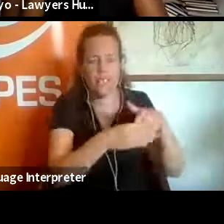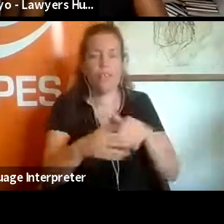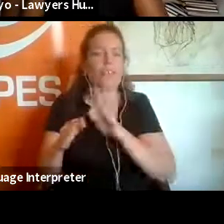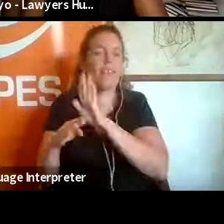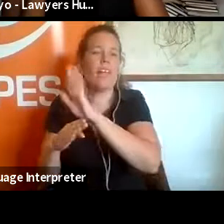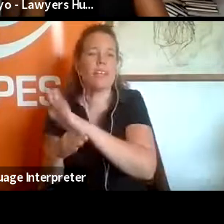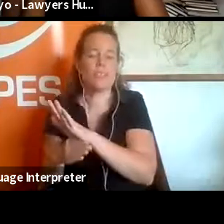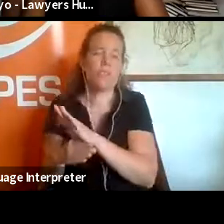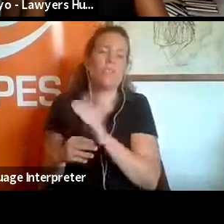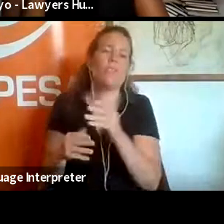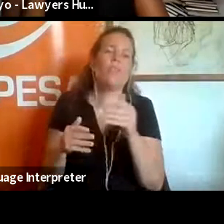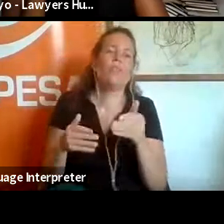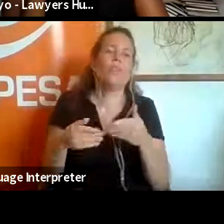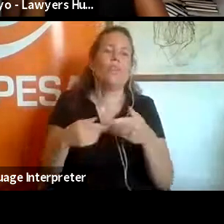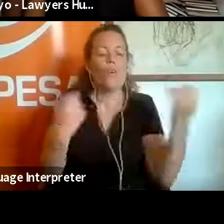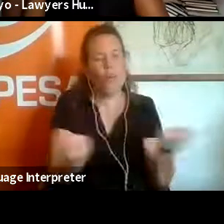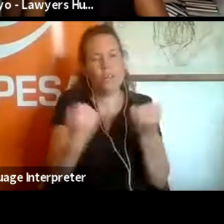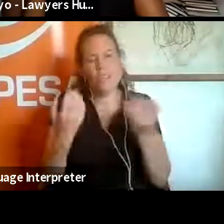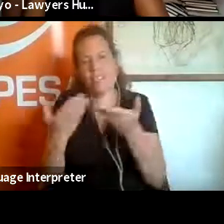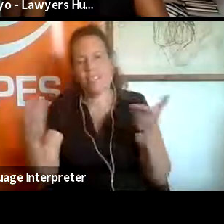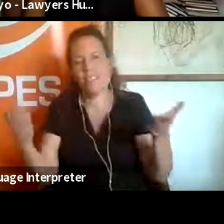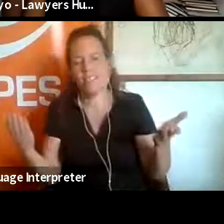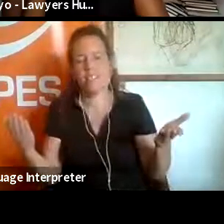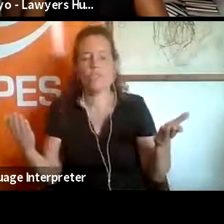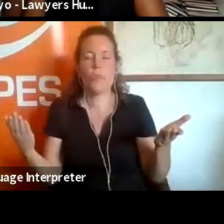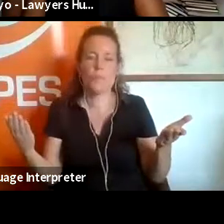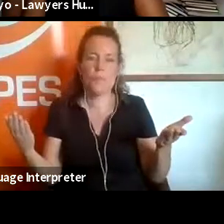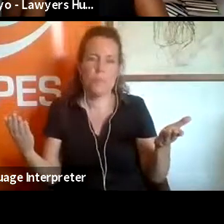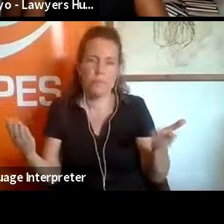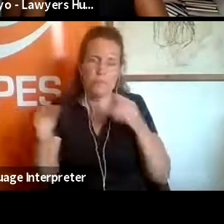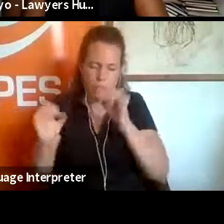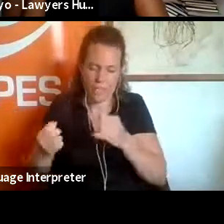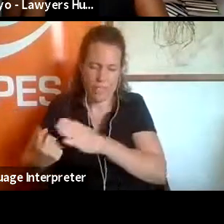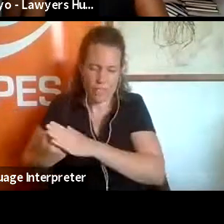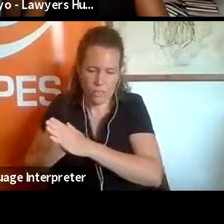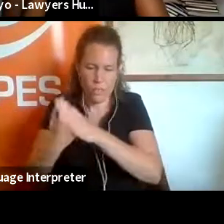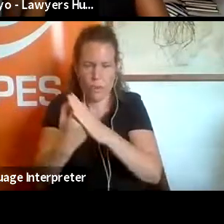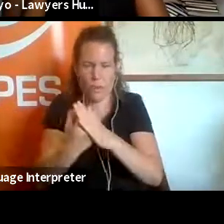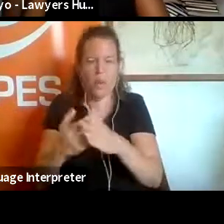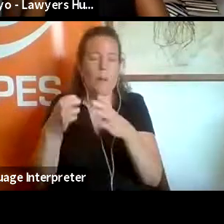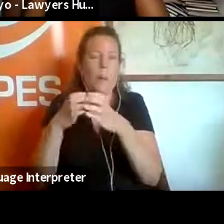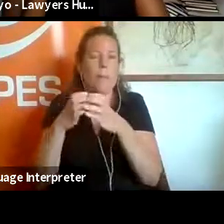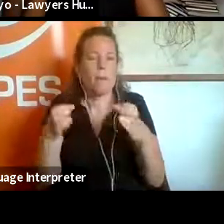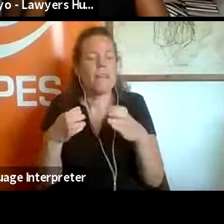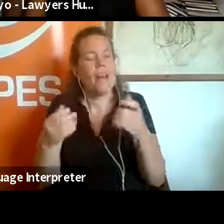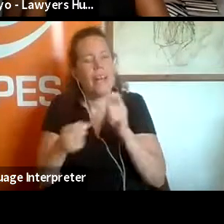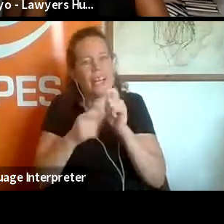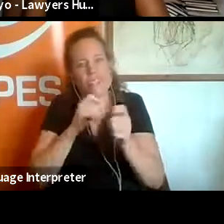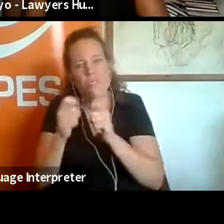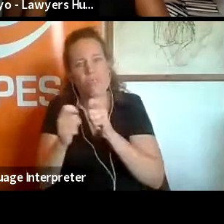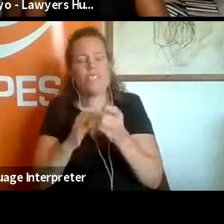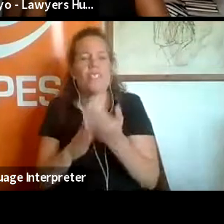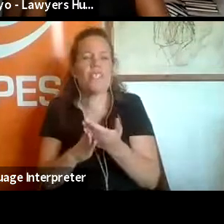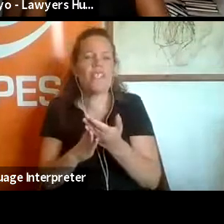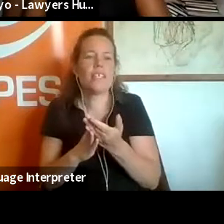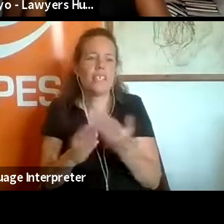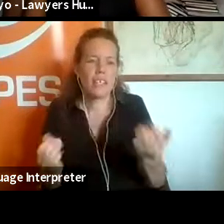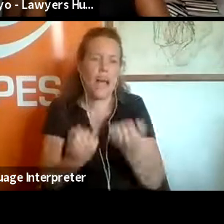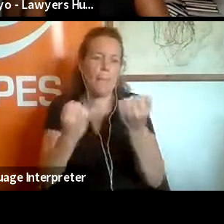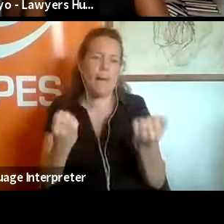philanthropy organizations that support both advocacy campaigns with respect to online governance.